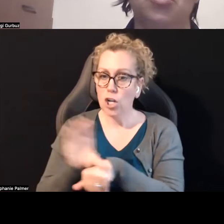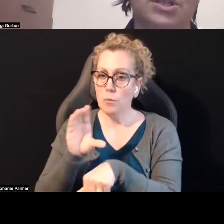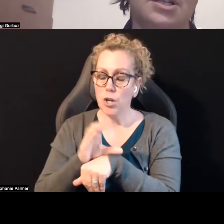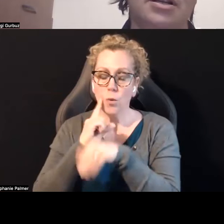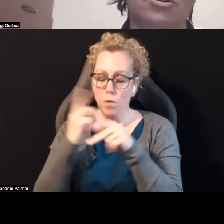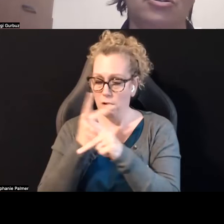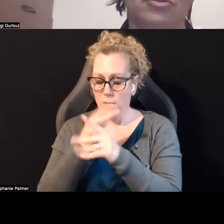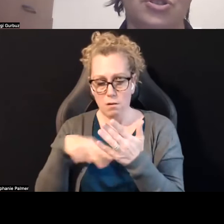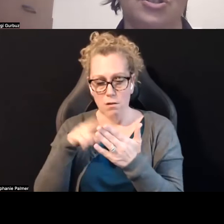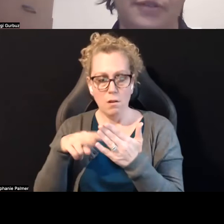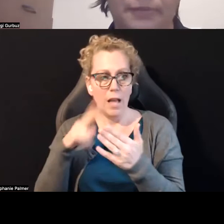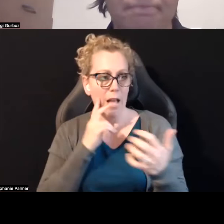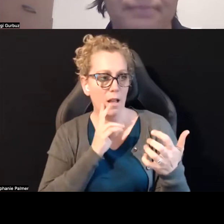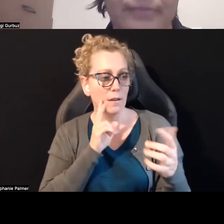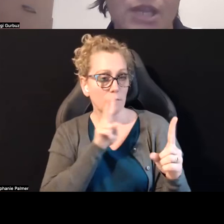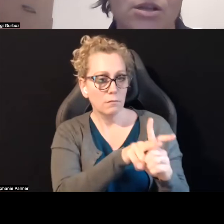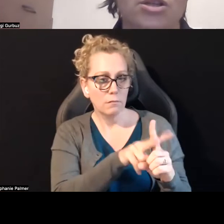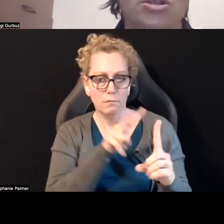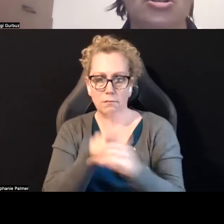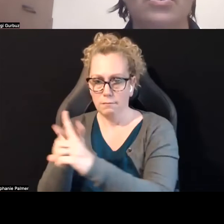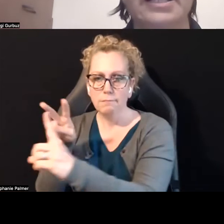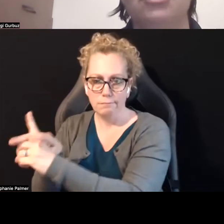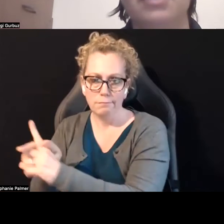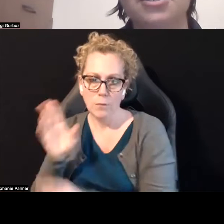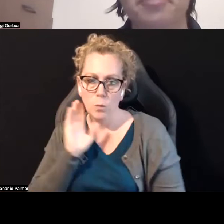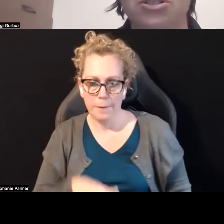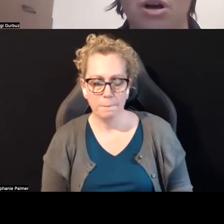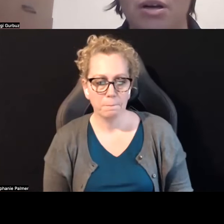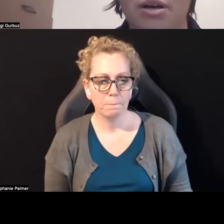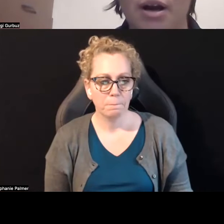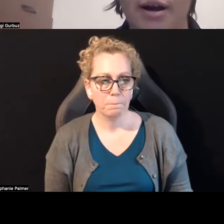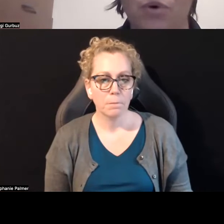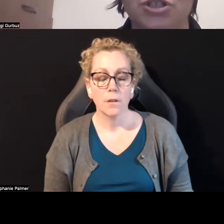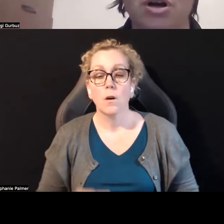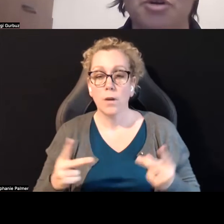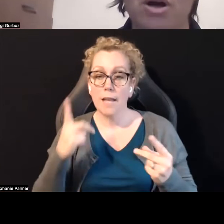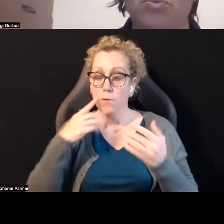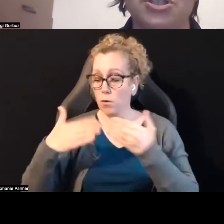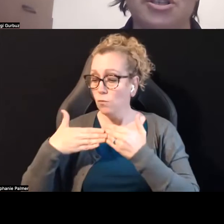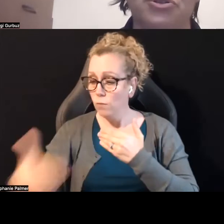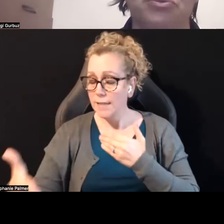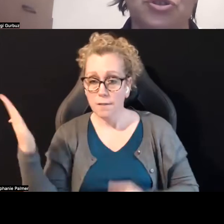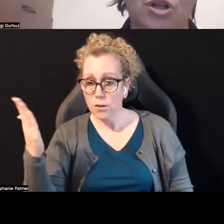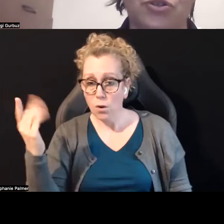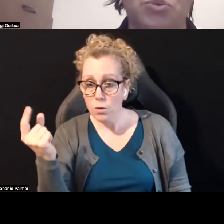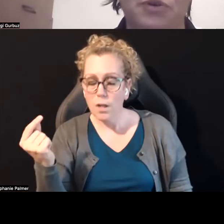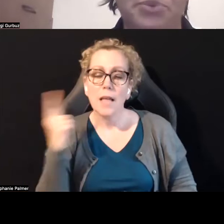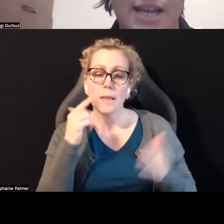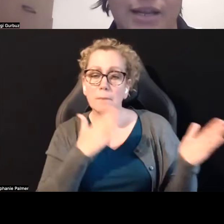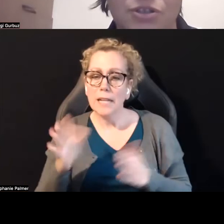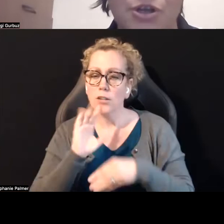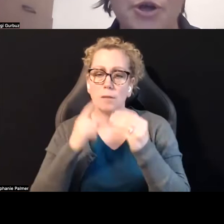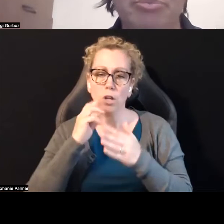the image is one sign versus another. So in the rest of my talk, I want to talk about what some of the results